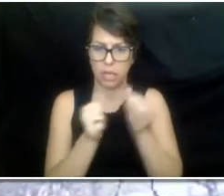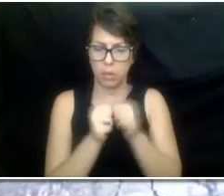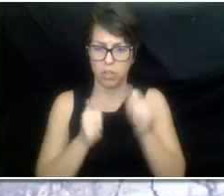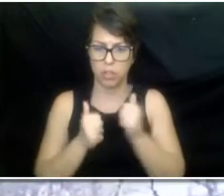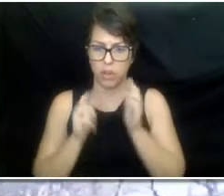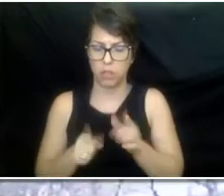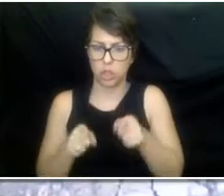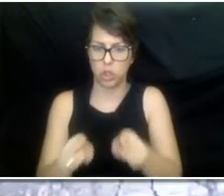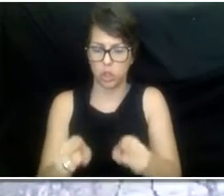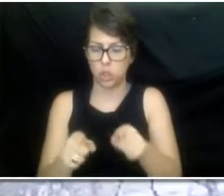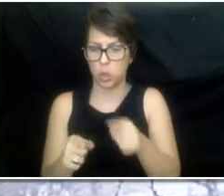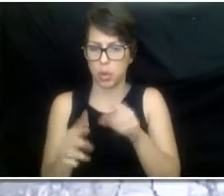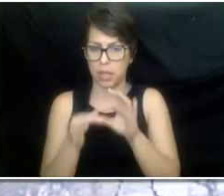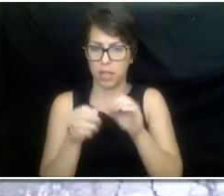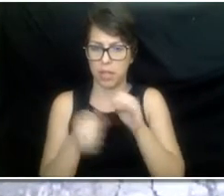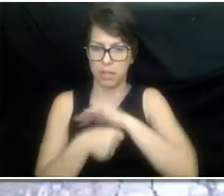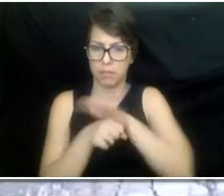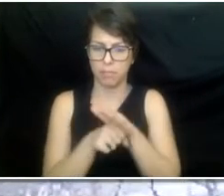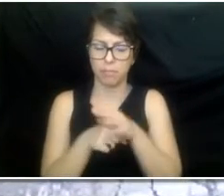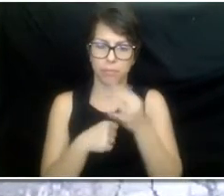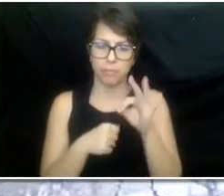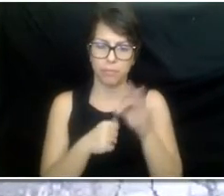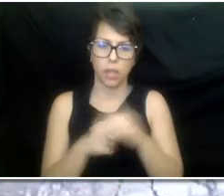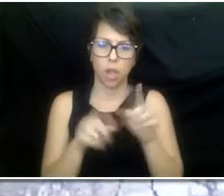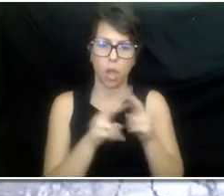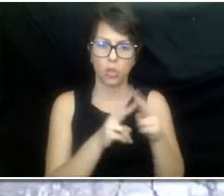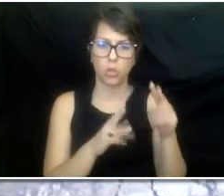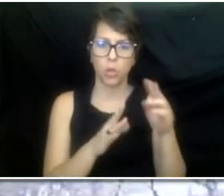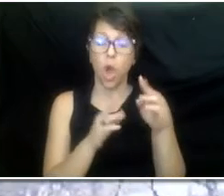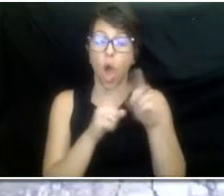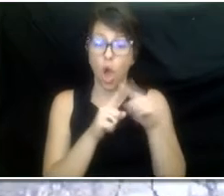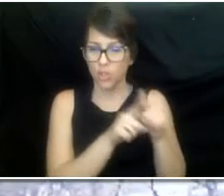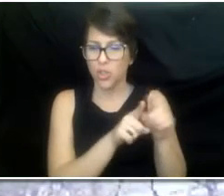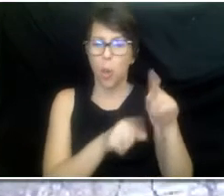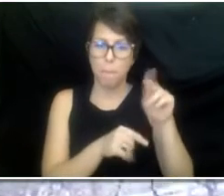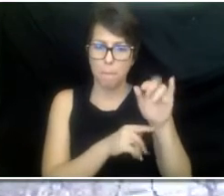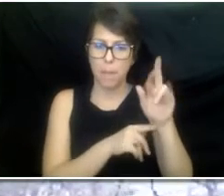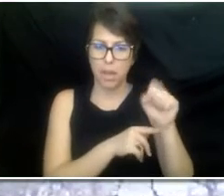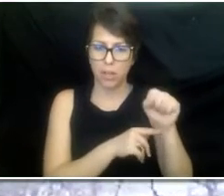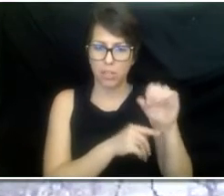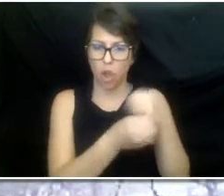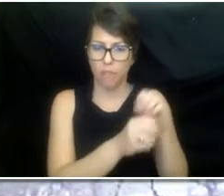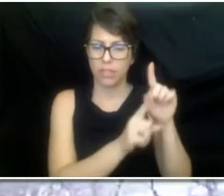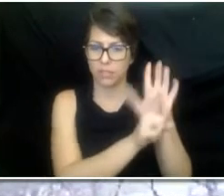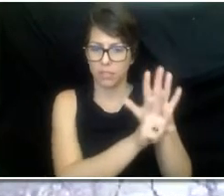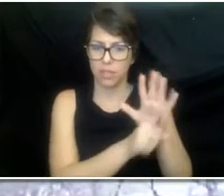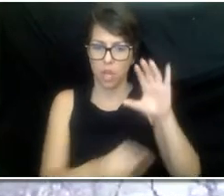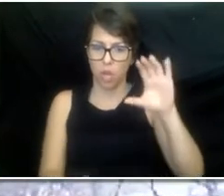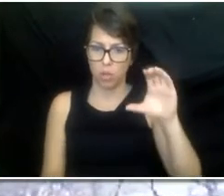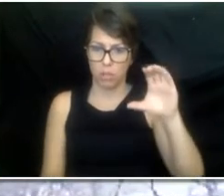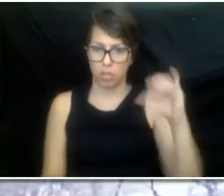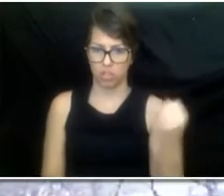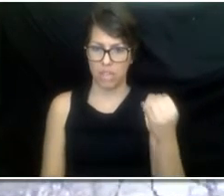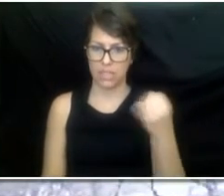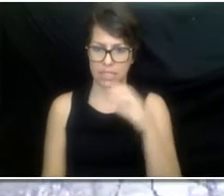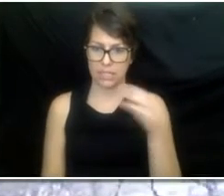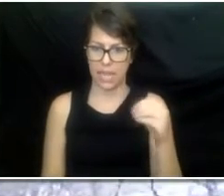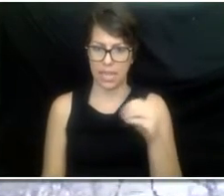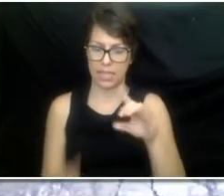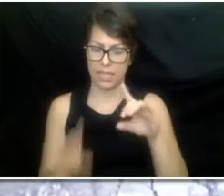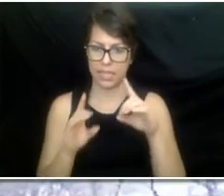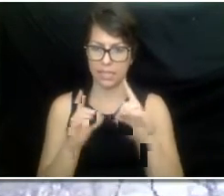with providers through multiple channels to provide open lines of communication identify challenges